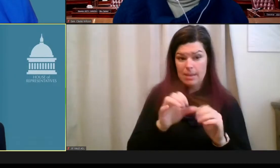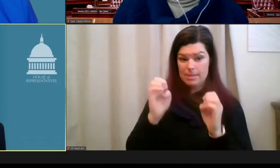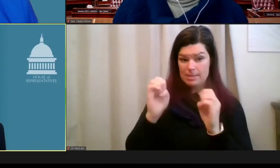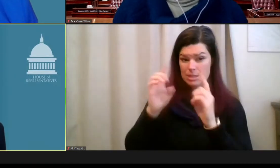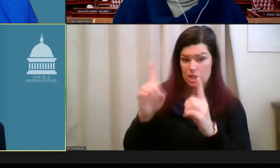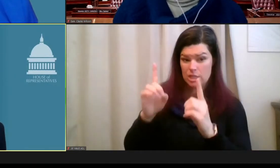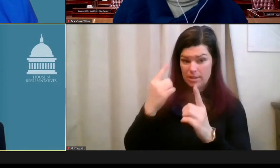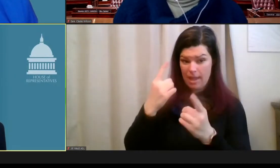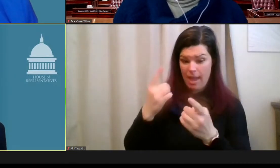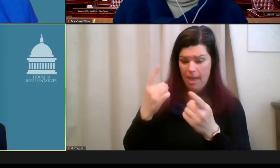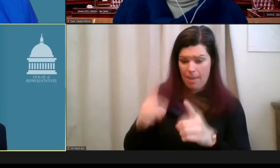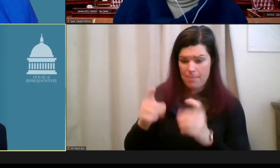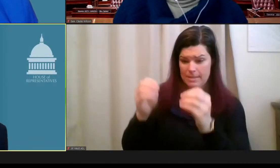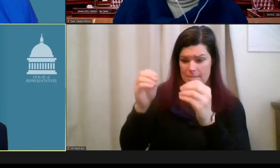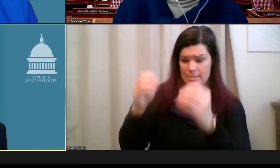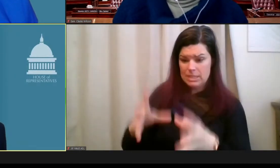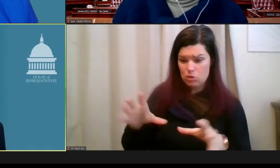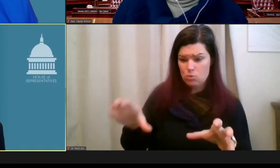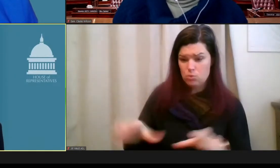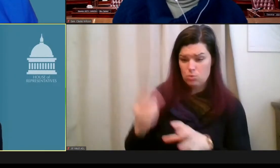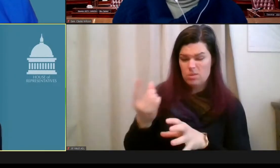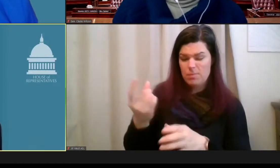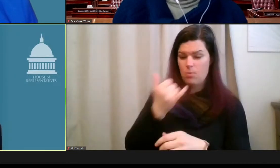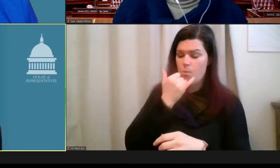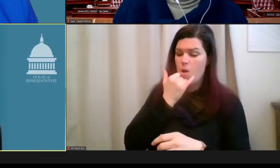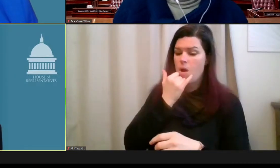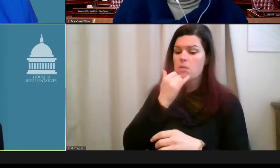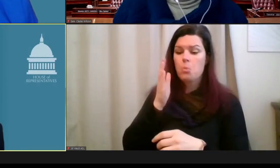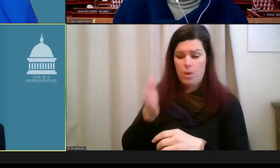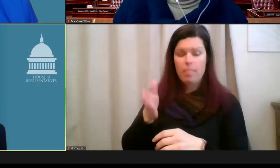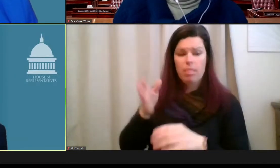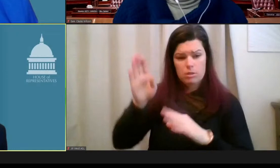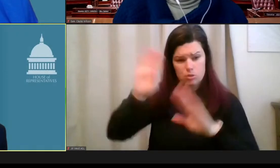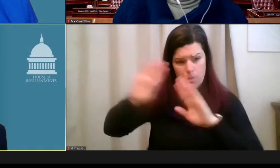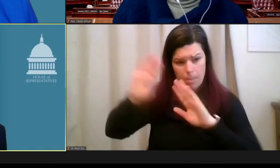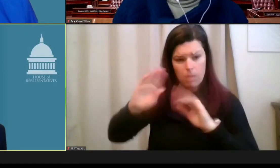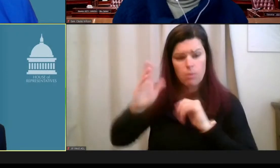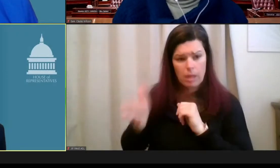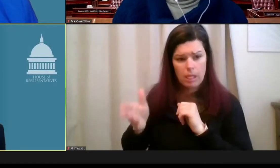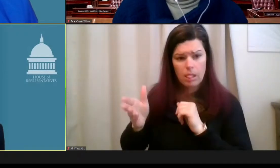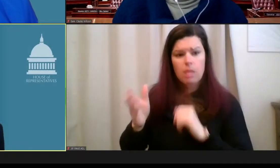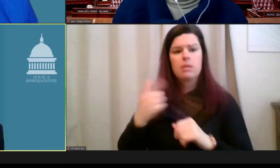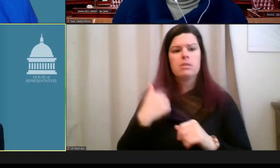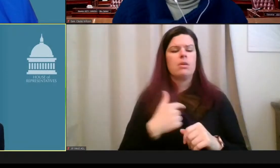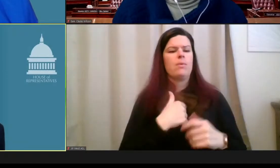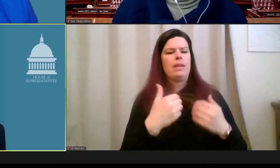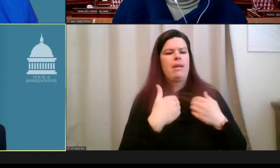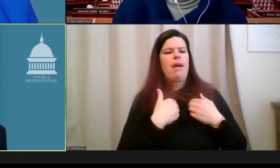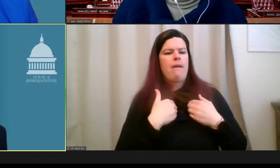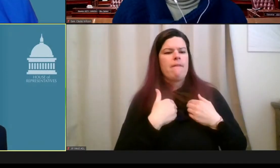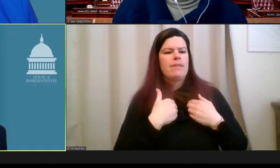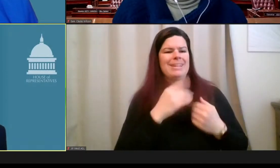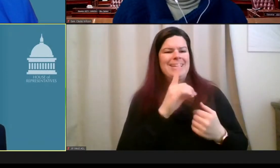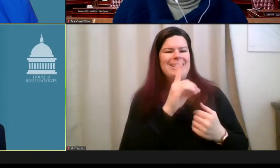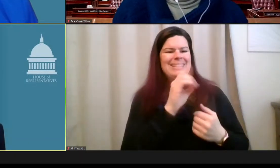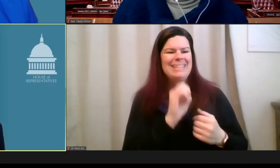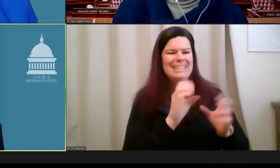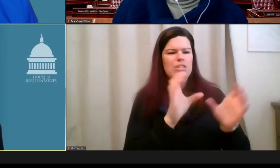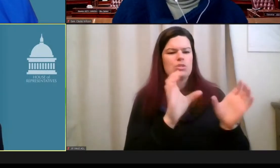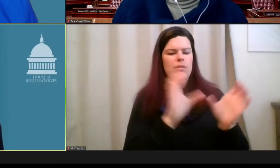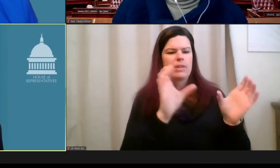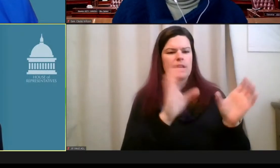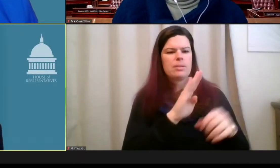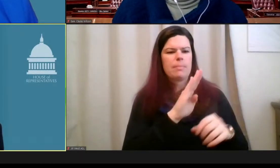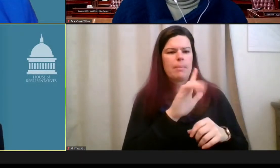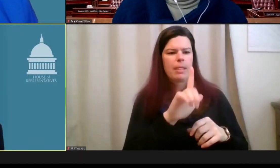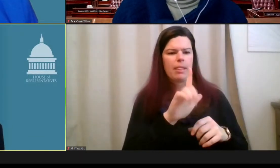get in trouble for that. We have a decertification bill that will help to alleviate some of those concerns. We also